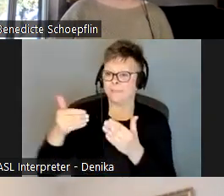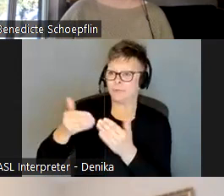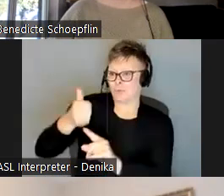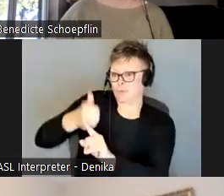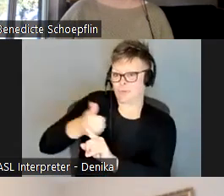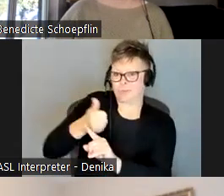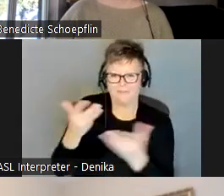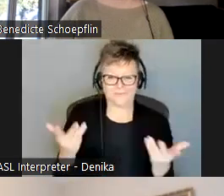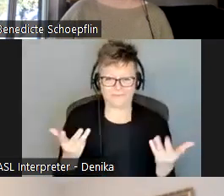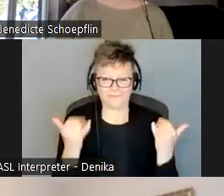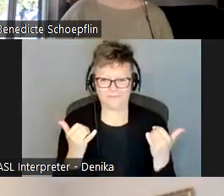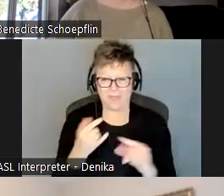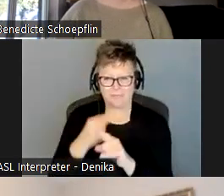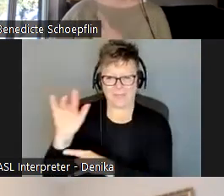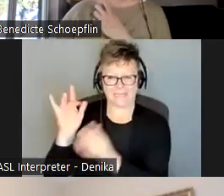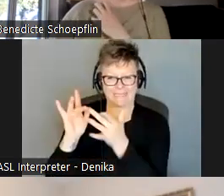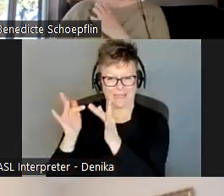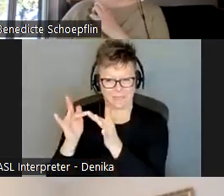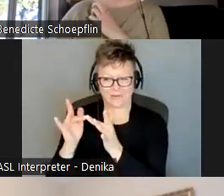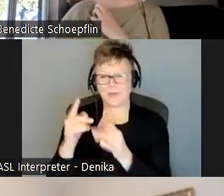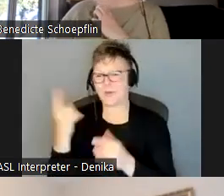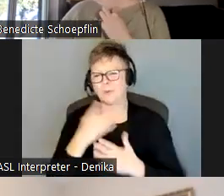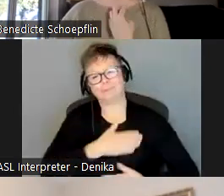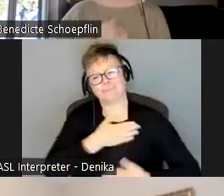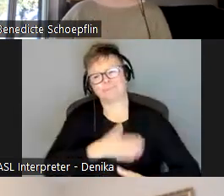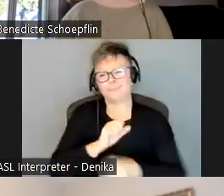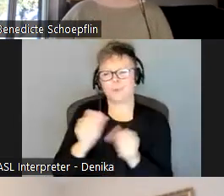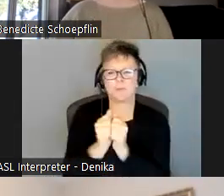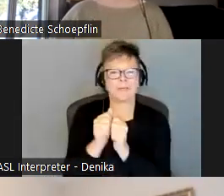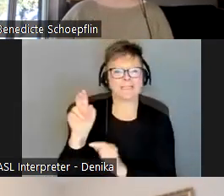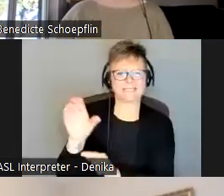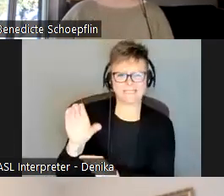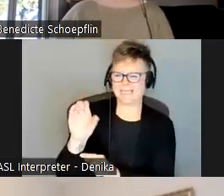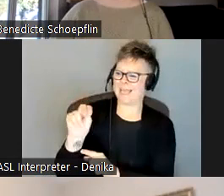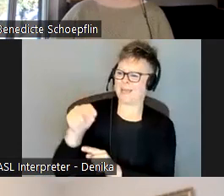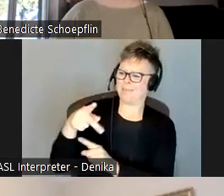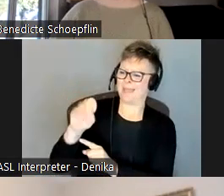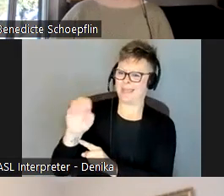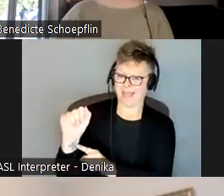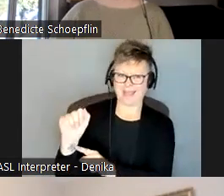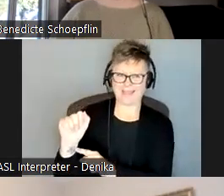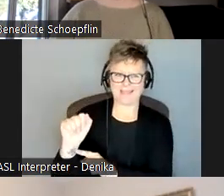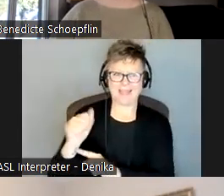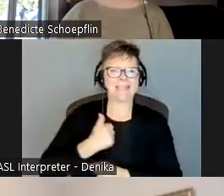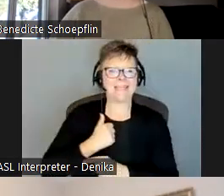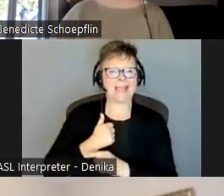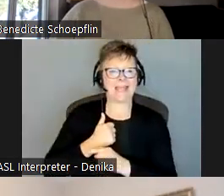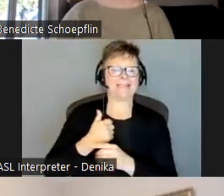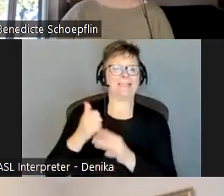the network. We always enjoy working with CNPA on a number of initiatives. So